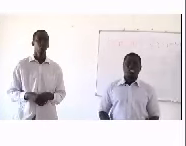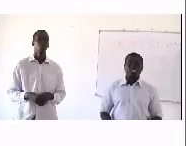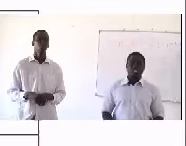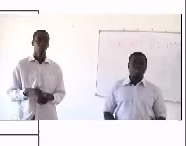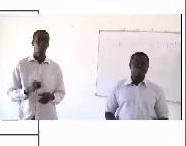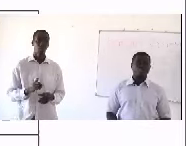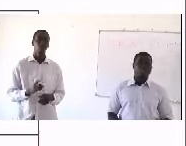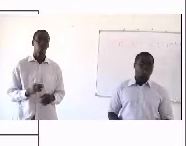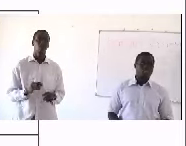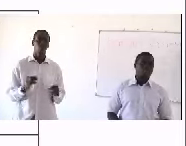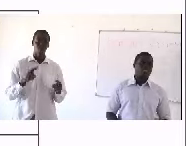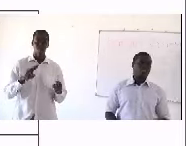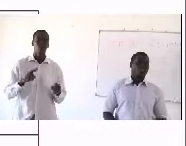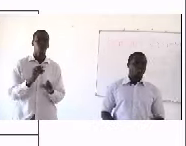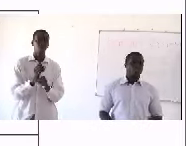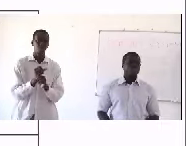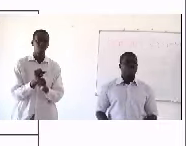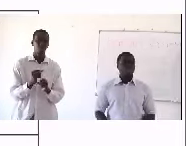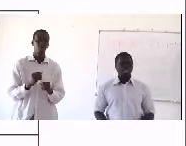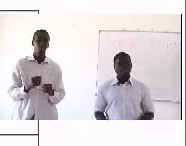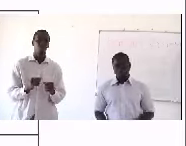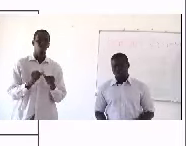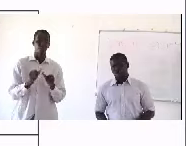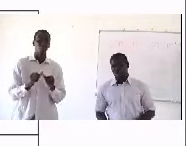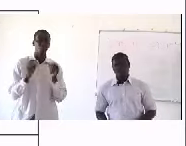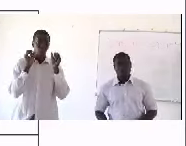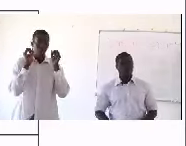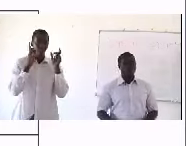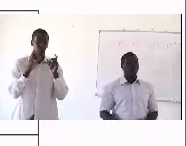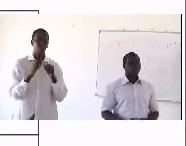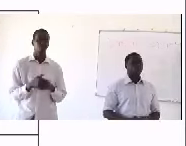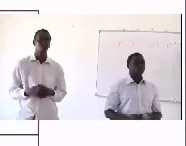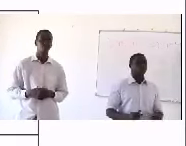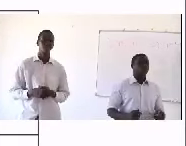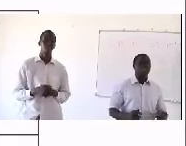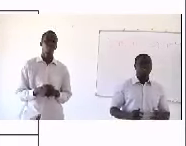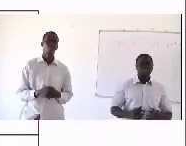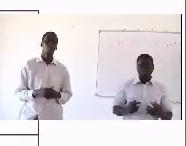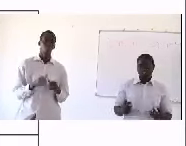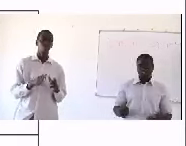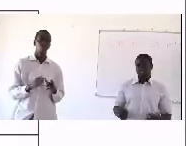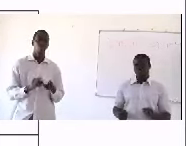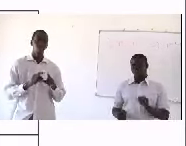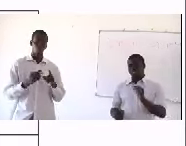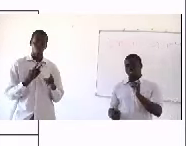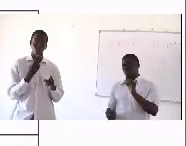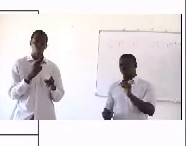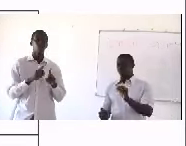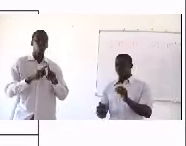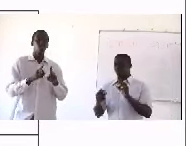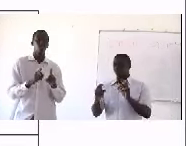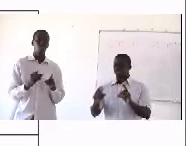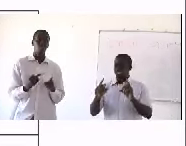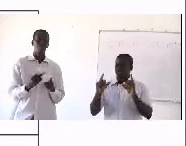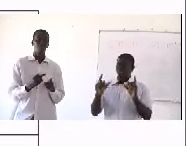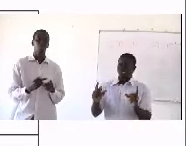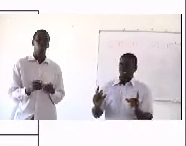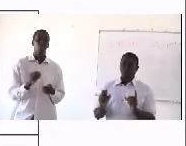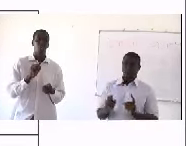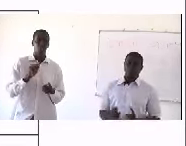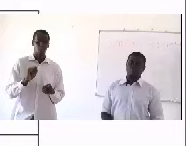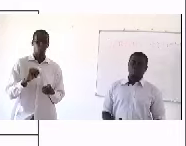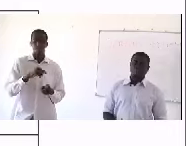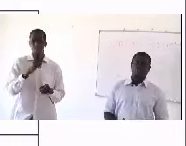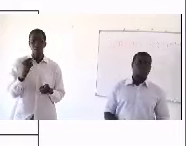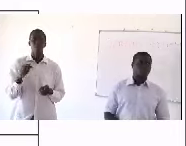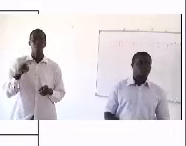at a certain time, you rest. So now we are going to be looking at what the differences between these two communicative systems